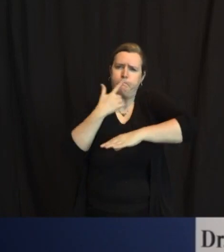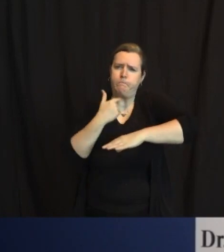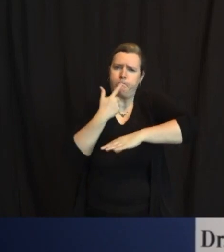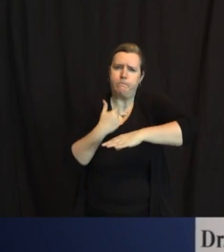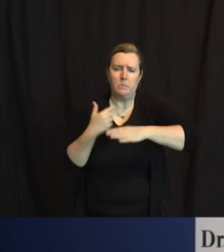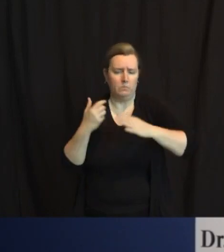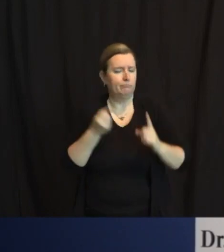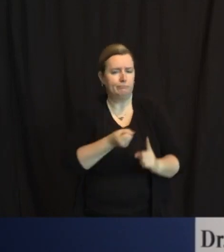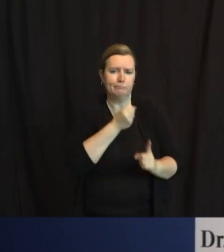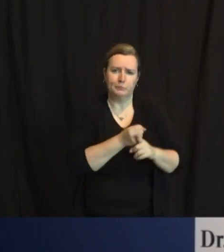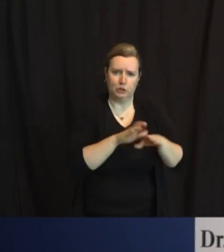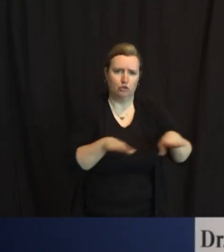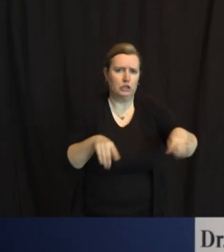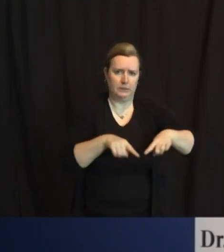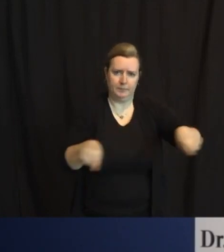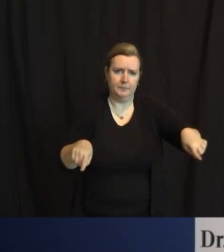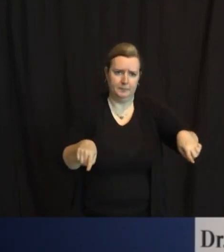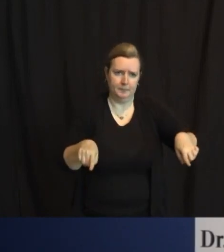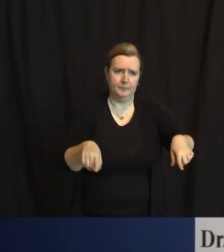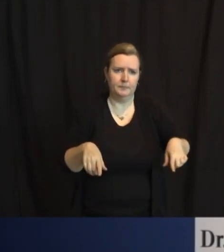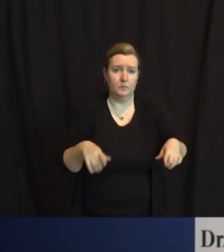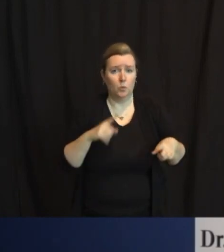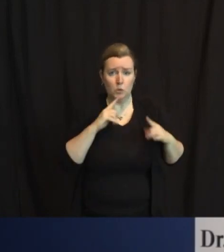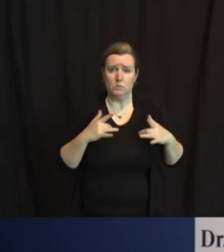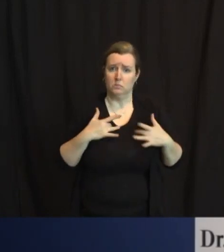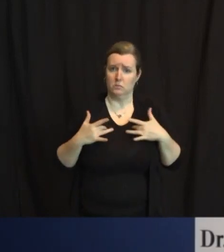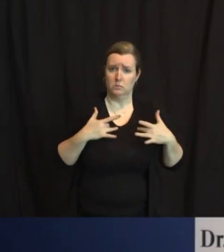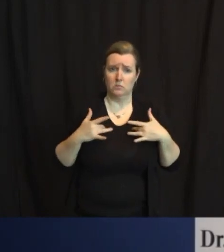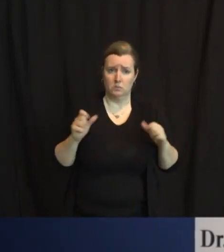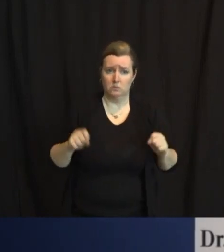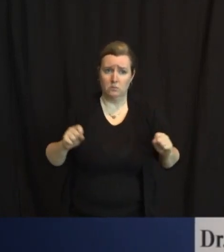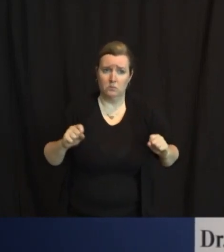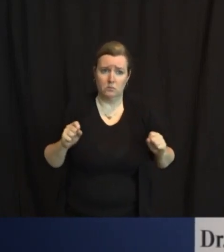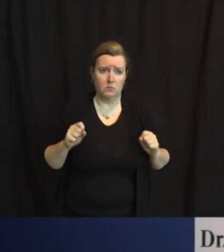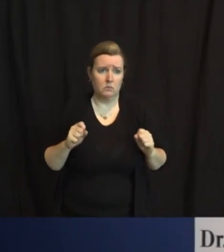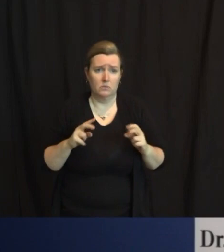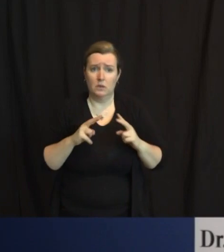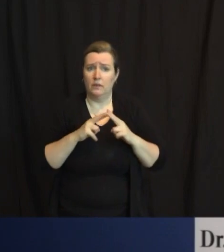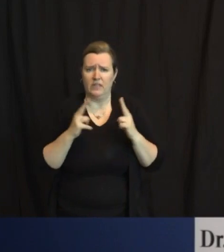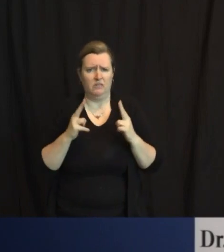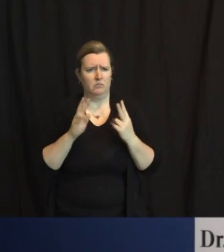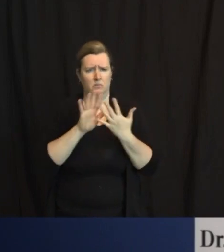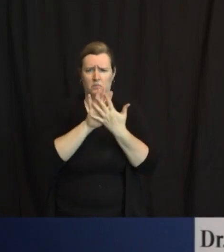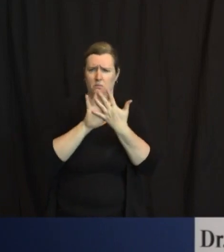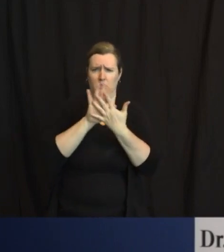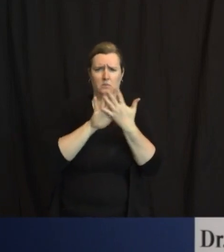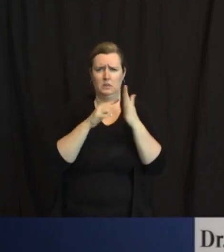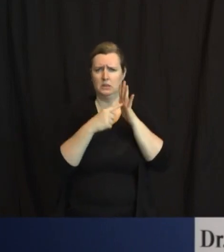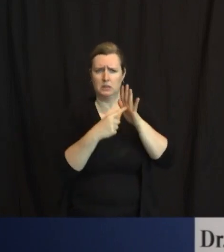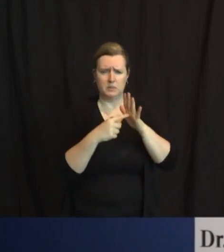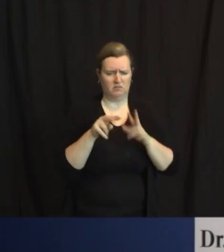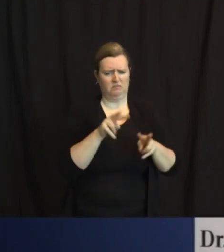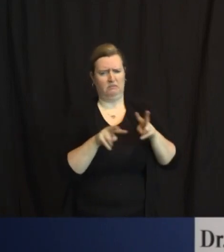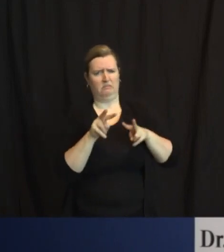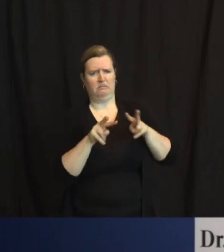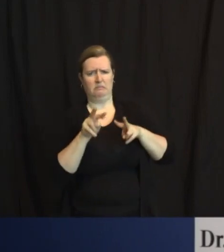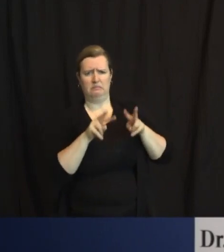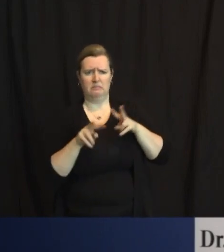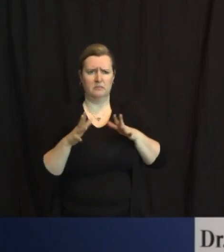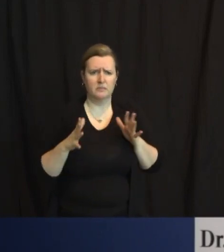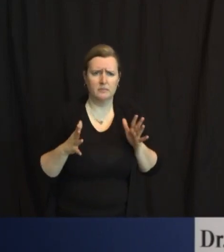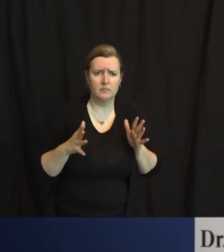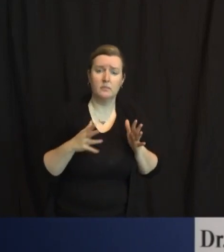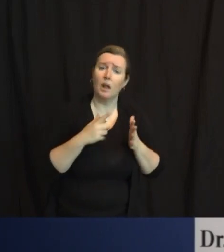particularly concerning because they often have relatively nonspecific symptoms, and it is something that there is some treatment out there that can